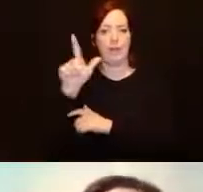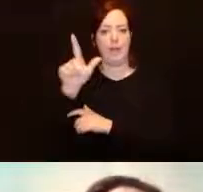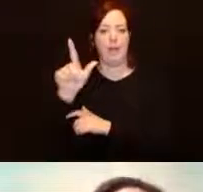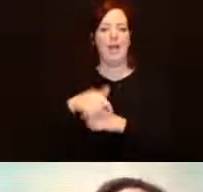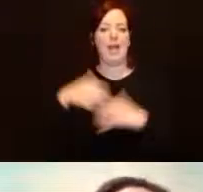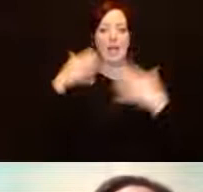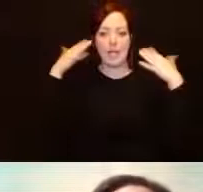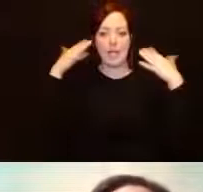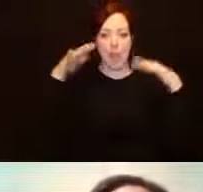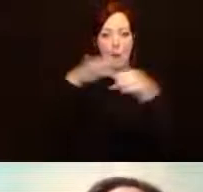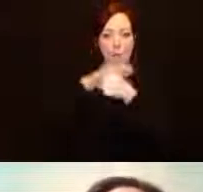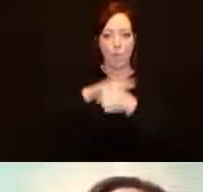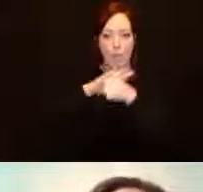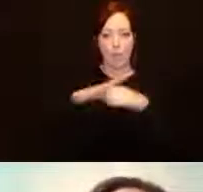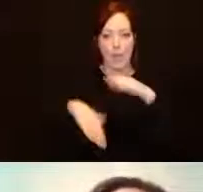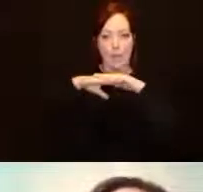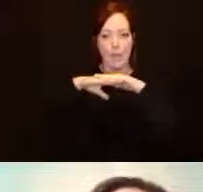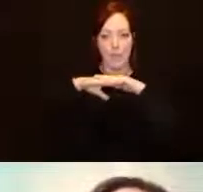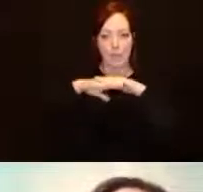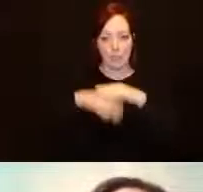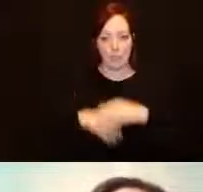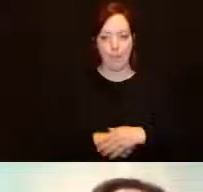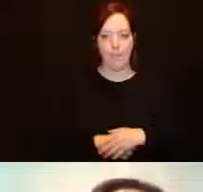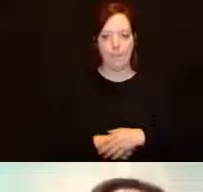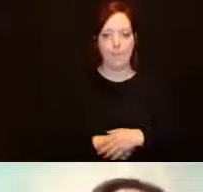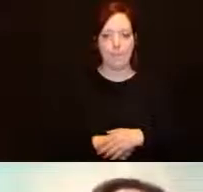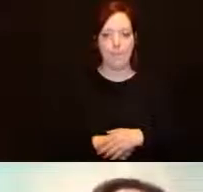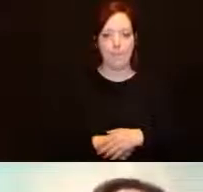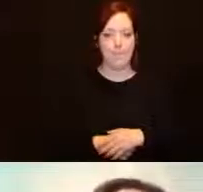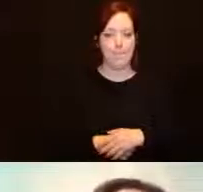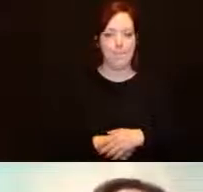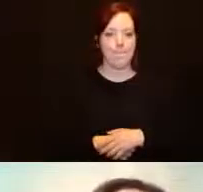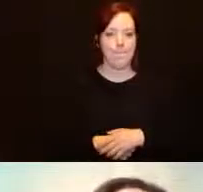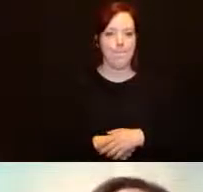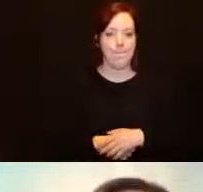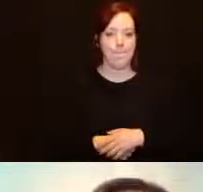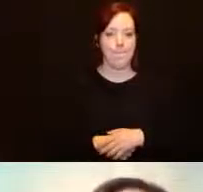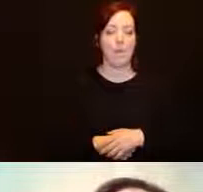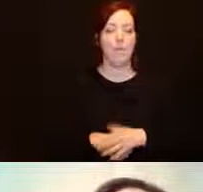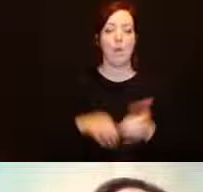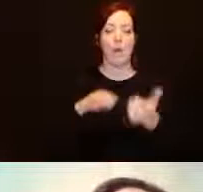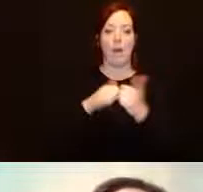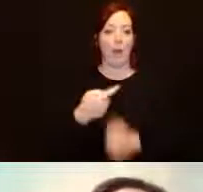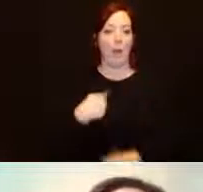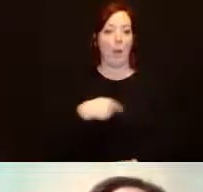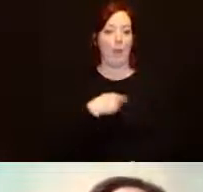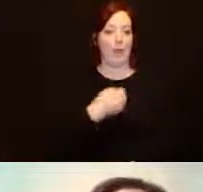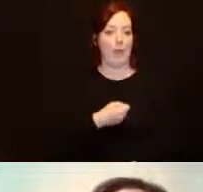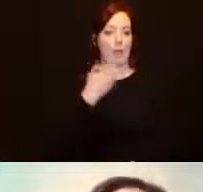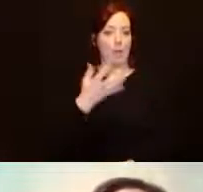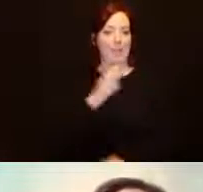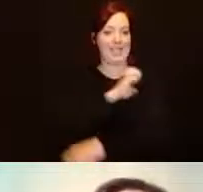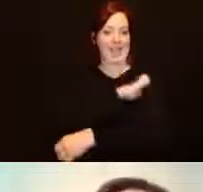limit. So it's the way that we express the energy